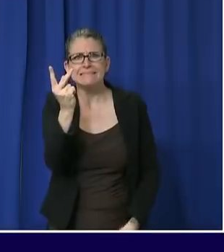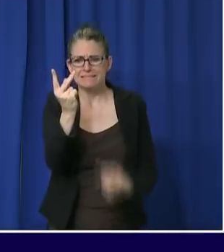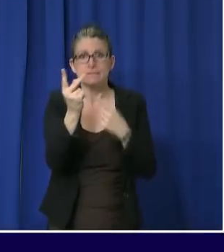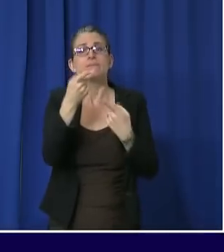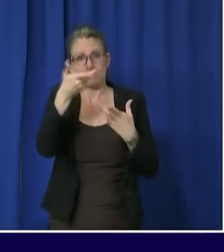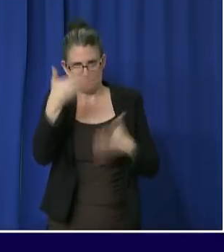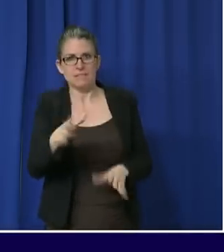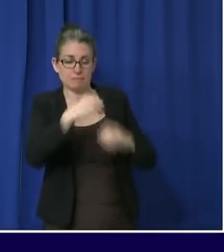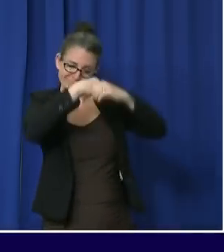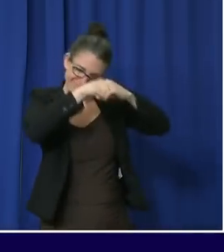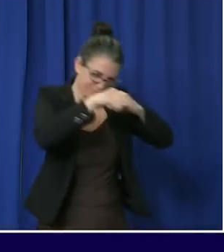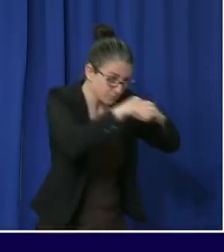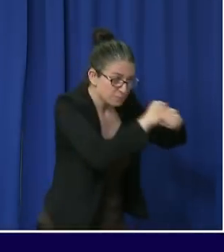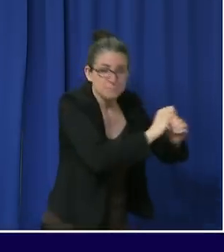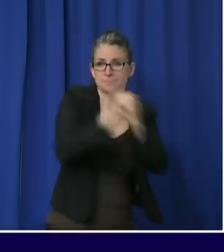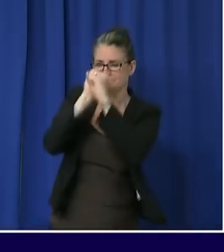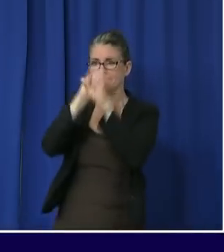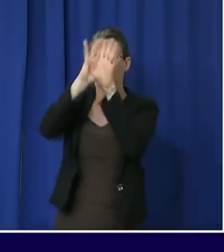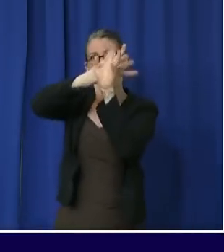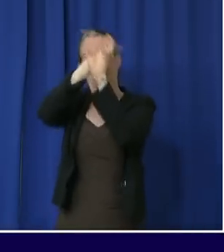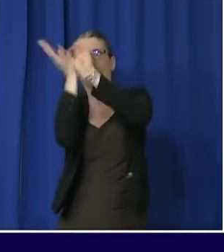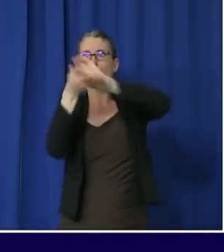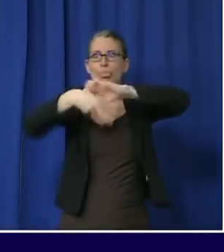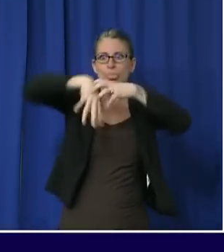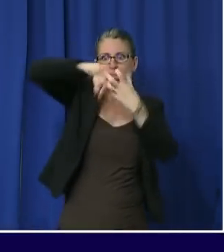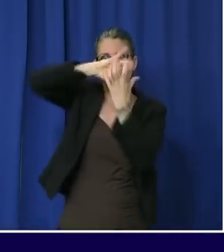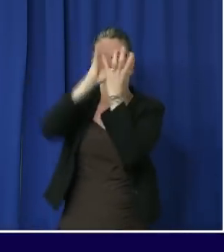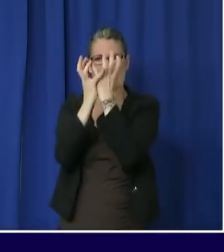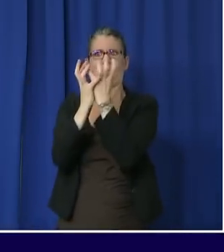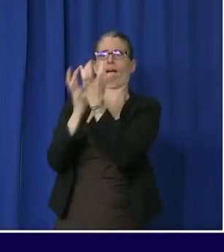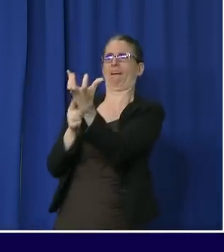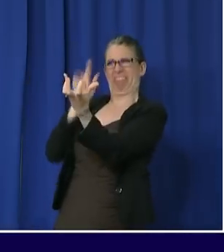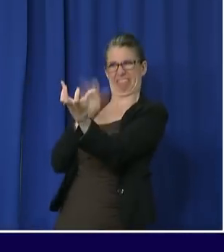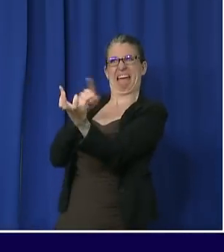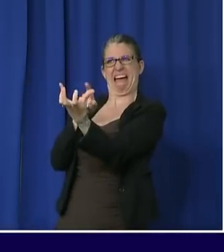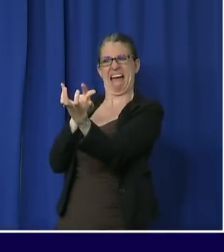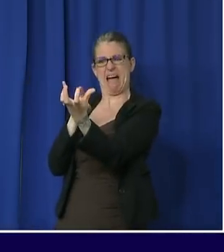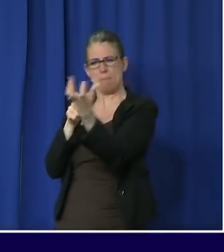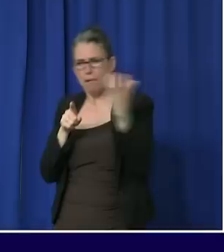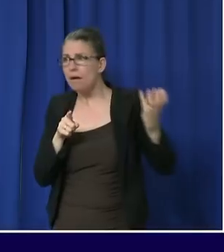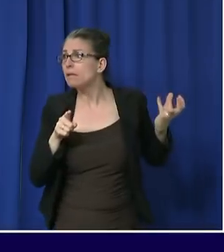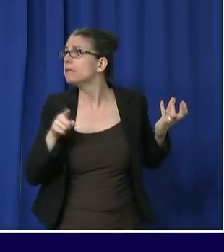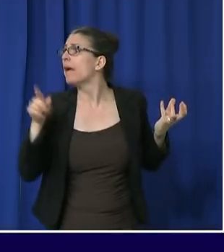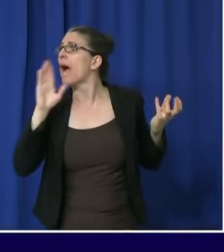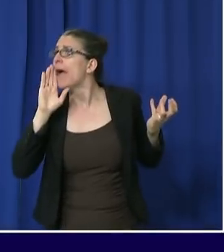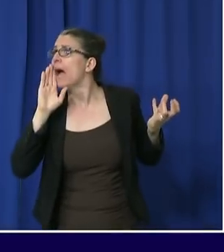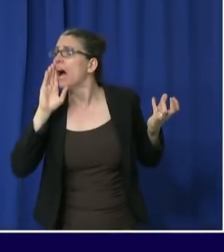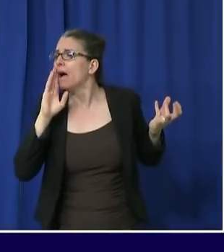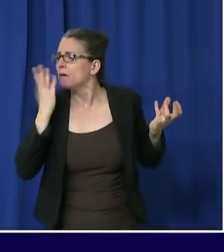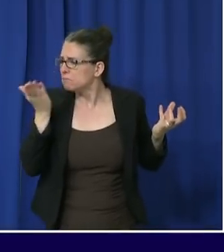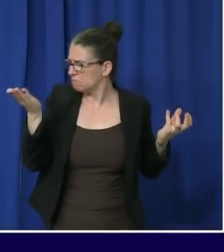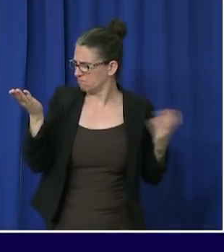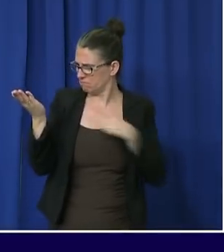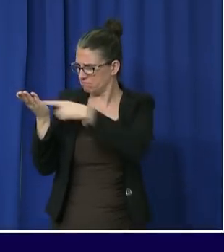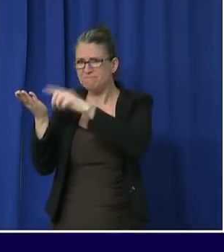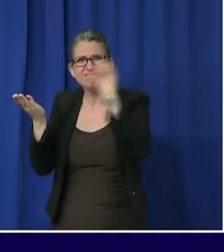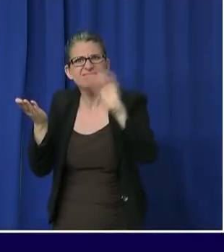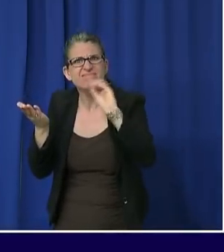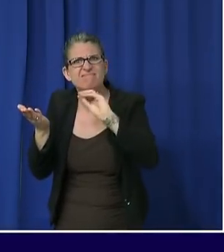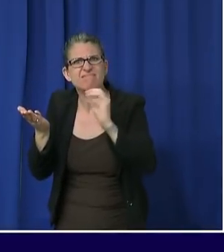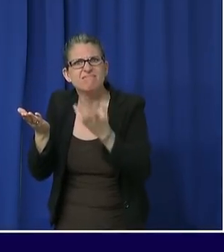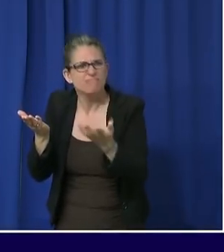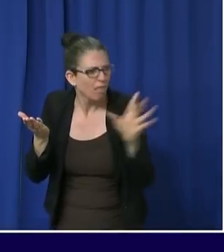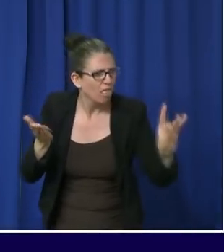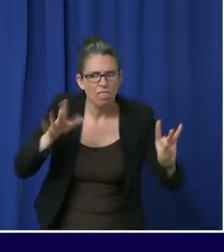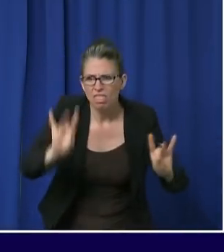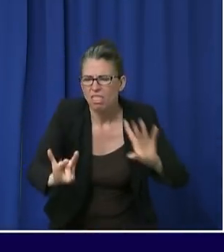odd spheres that are studded with spikes that the virus uses to infect our cells. But the virus on its